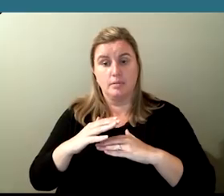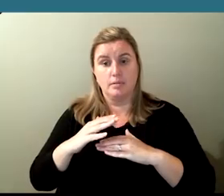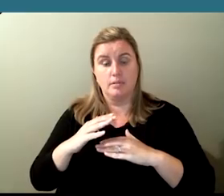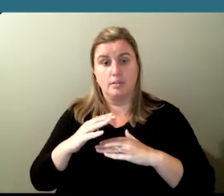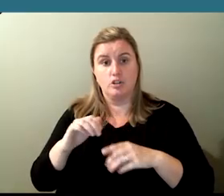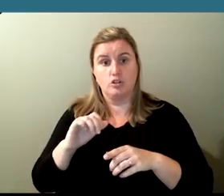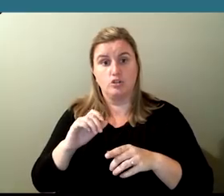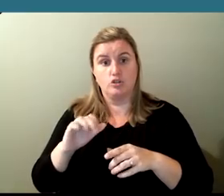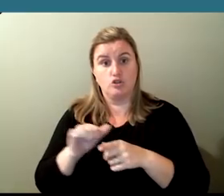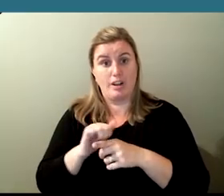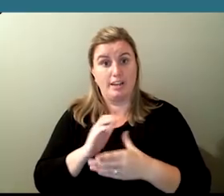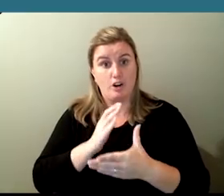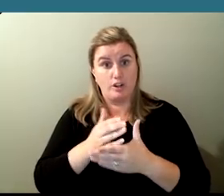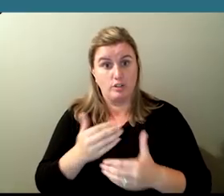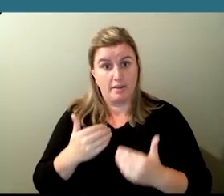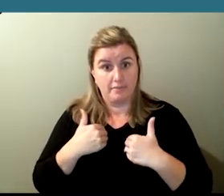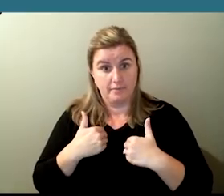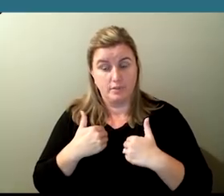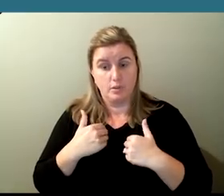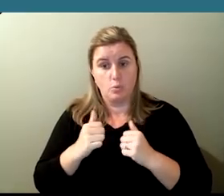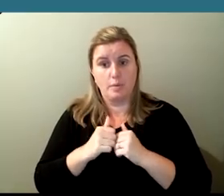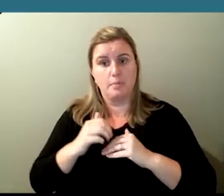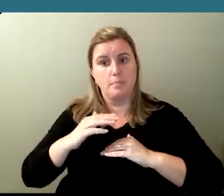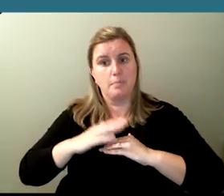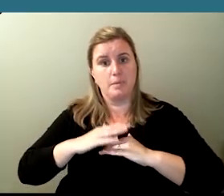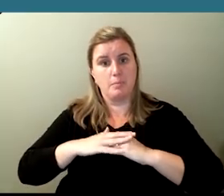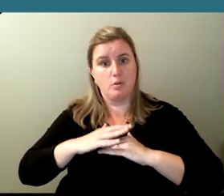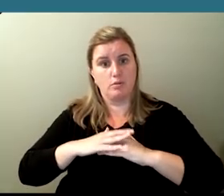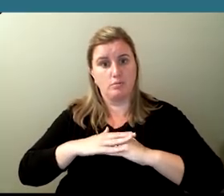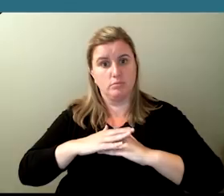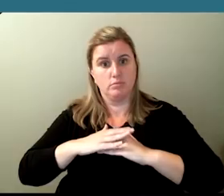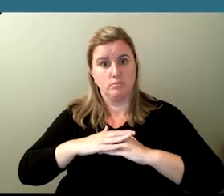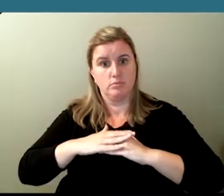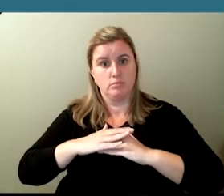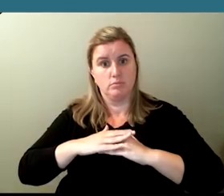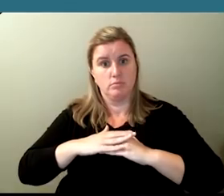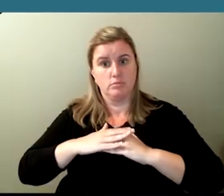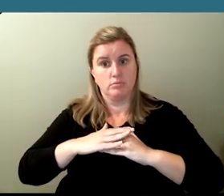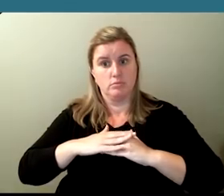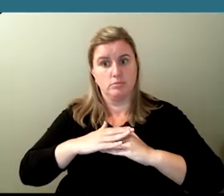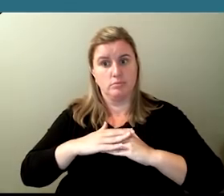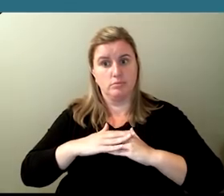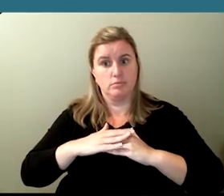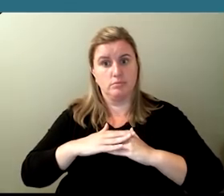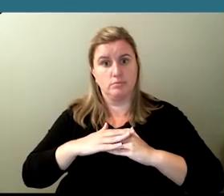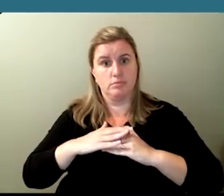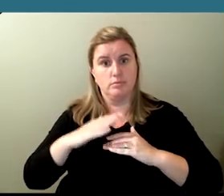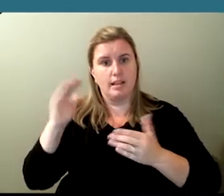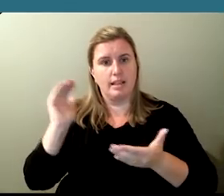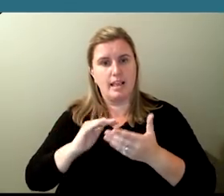training intervention that it's perhaps less